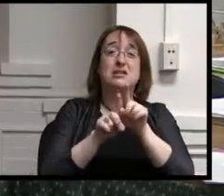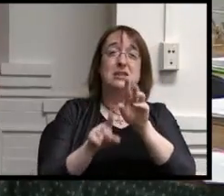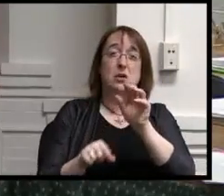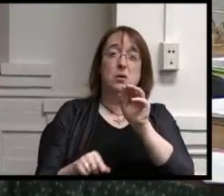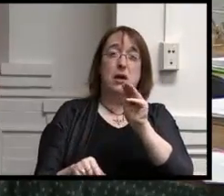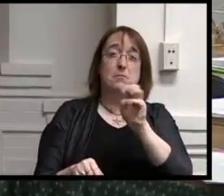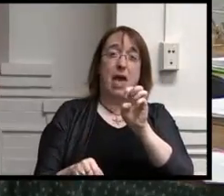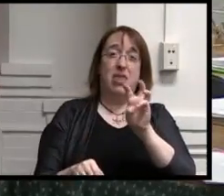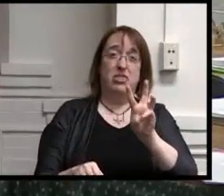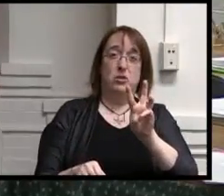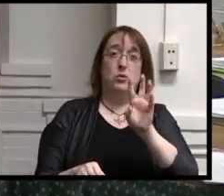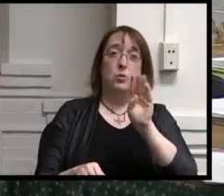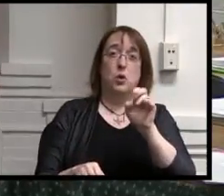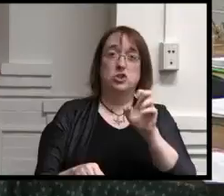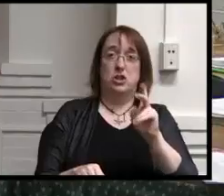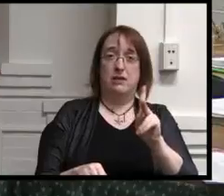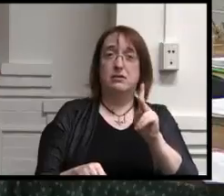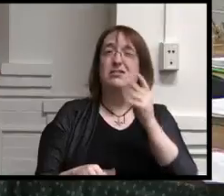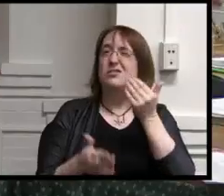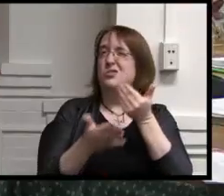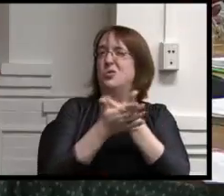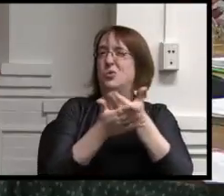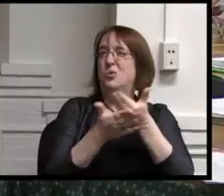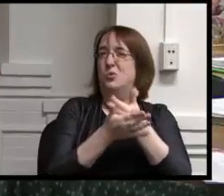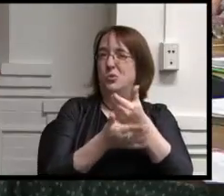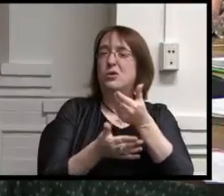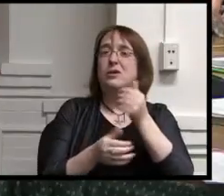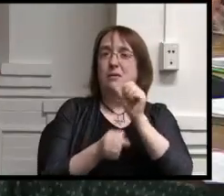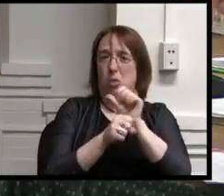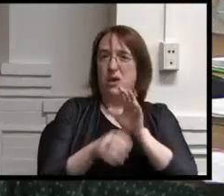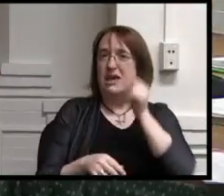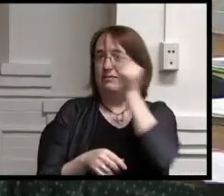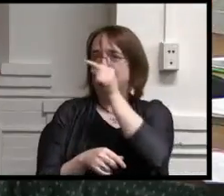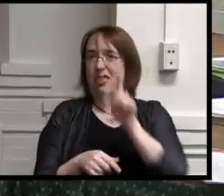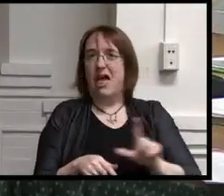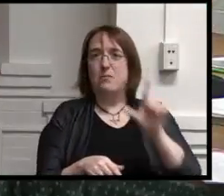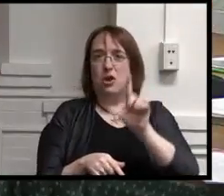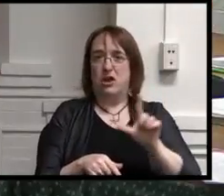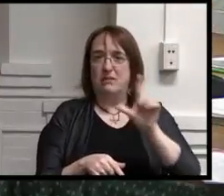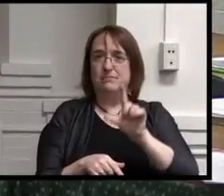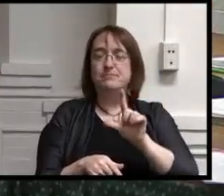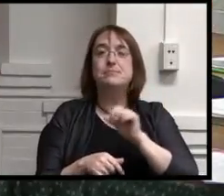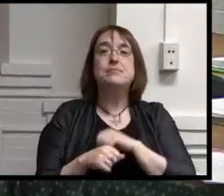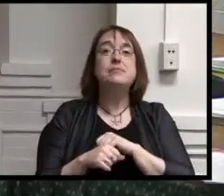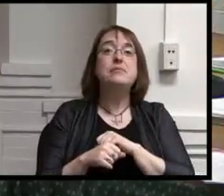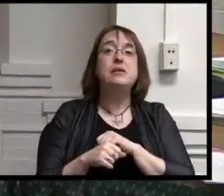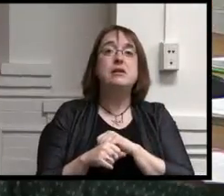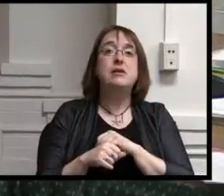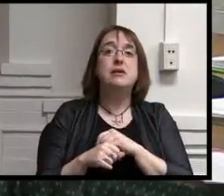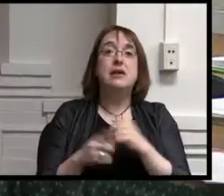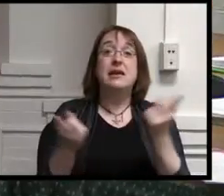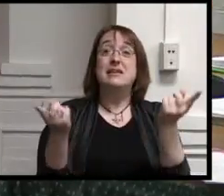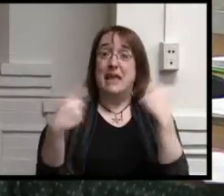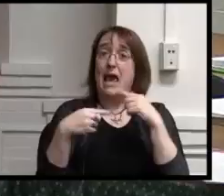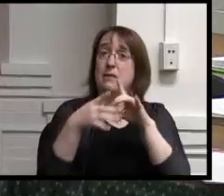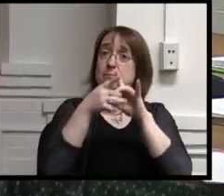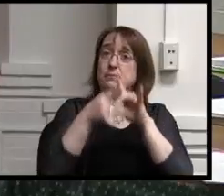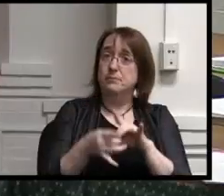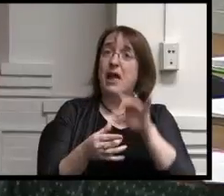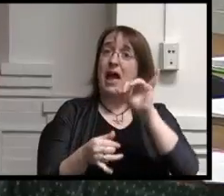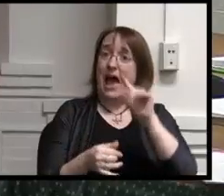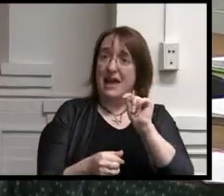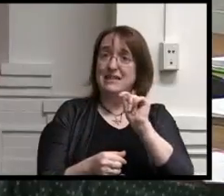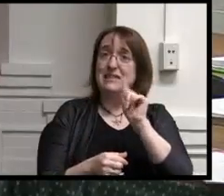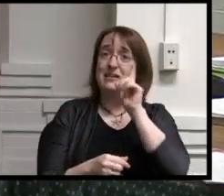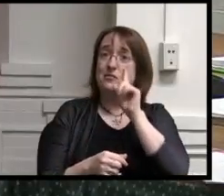a new employee for us within the last 6 months in the library, came on to perform IT services for the library